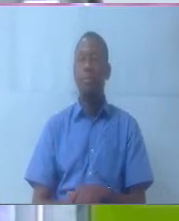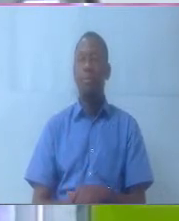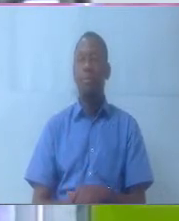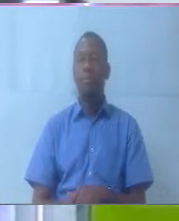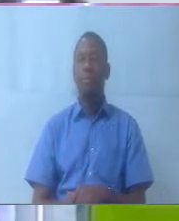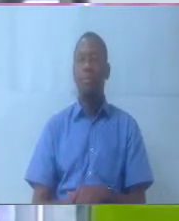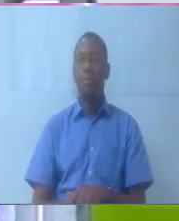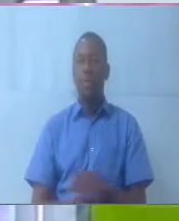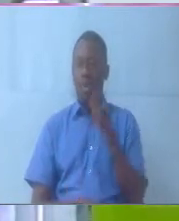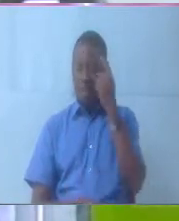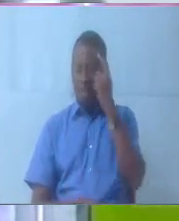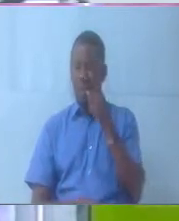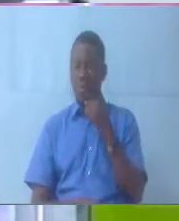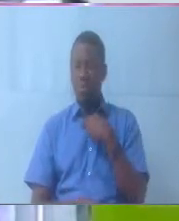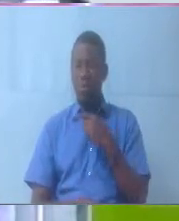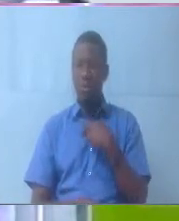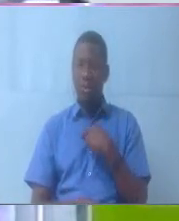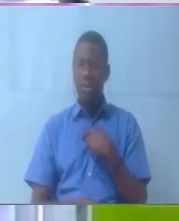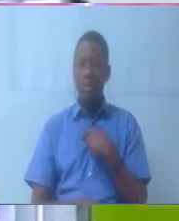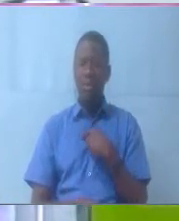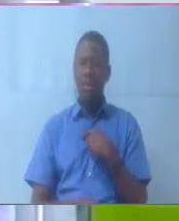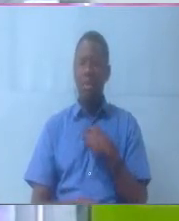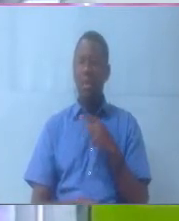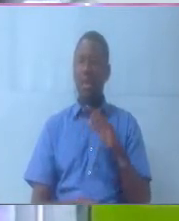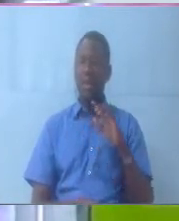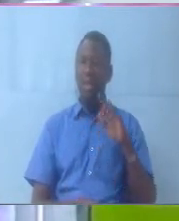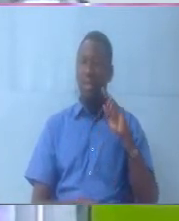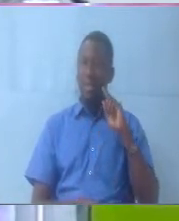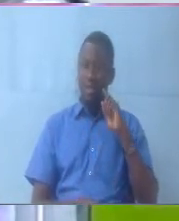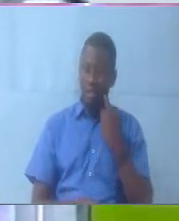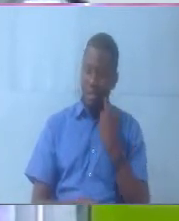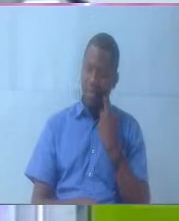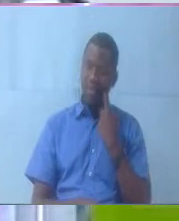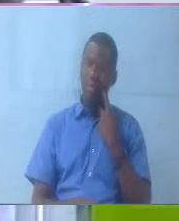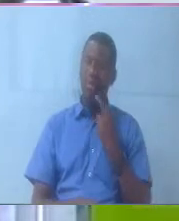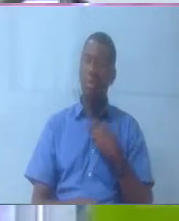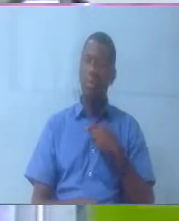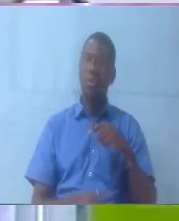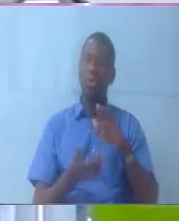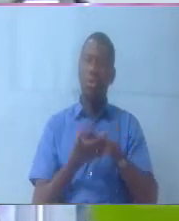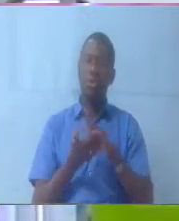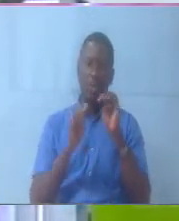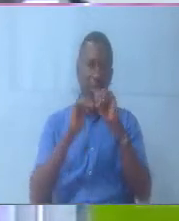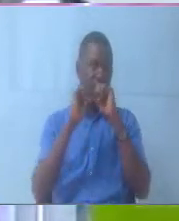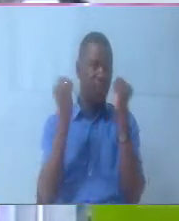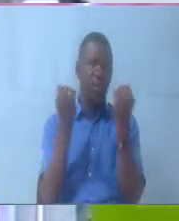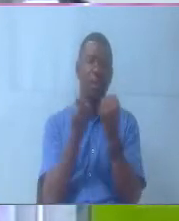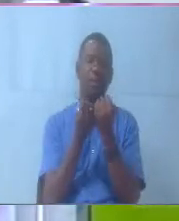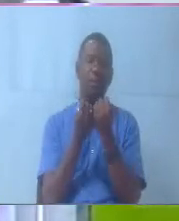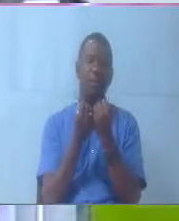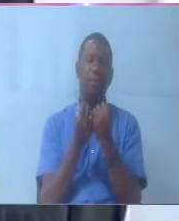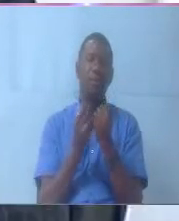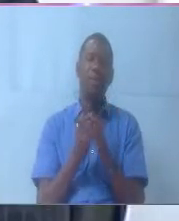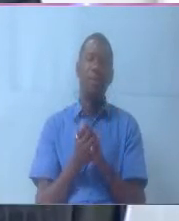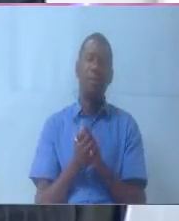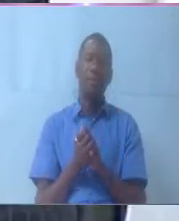of the executive. But they did not stop using that provision, did they?